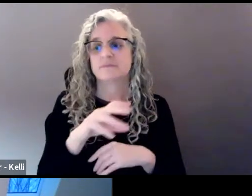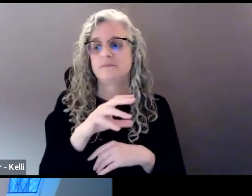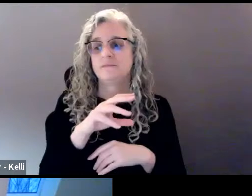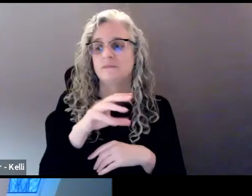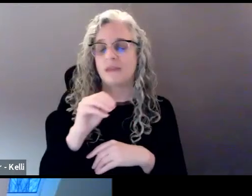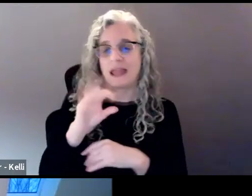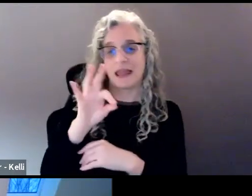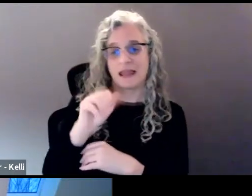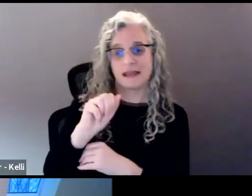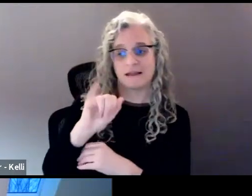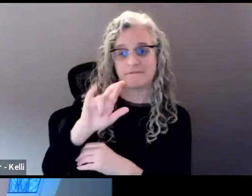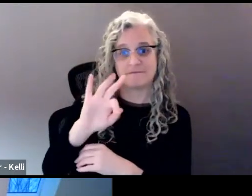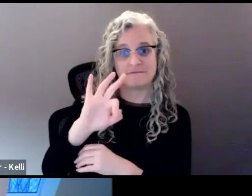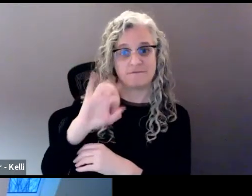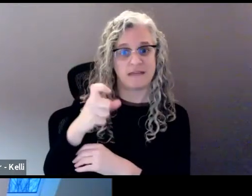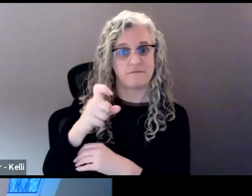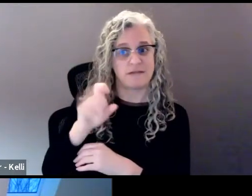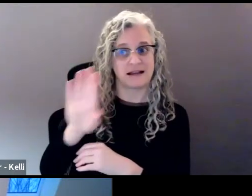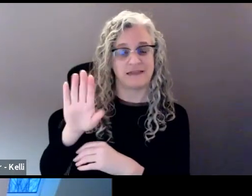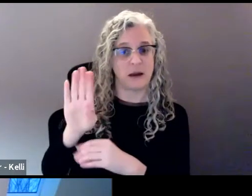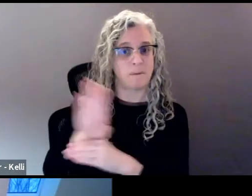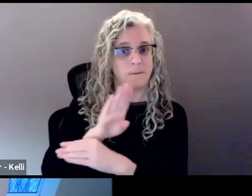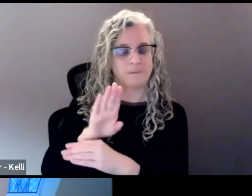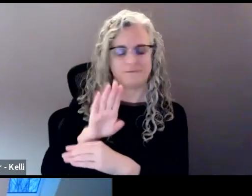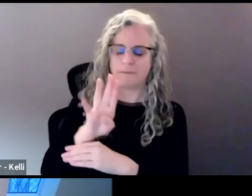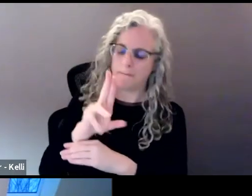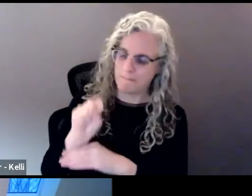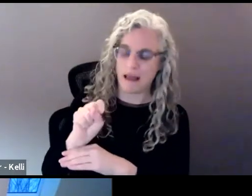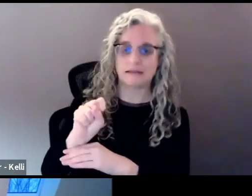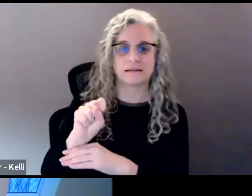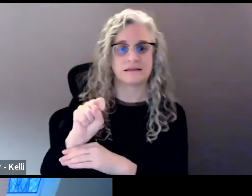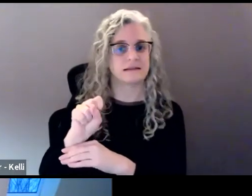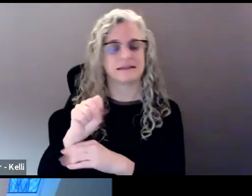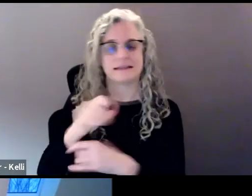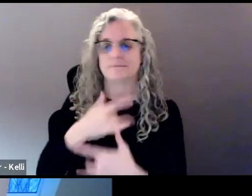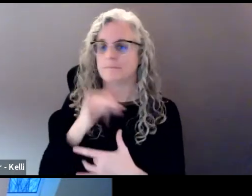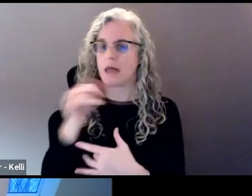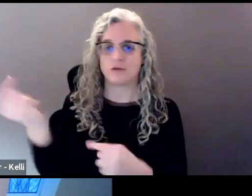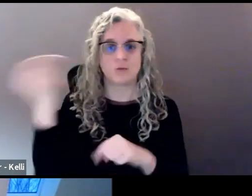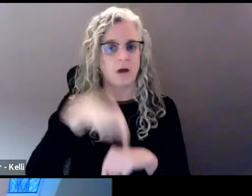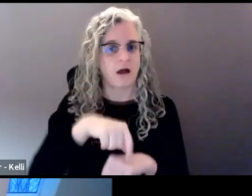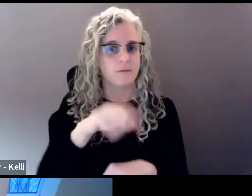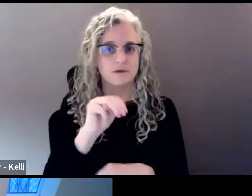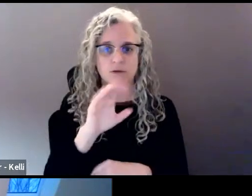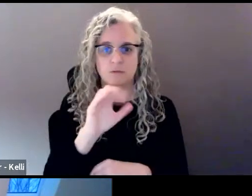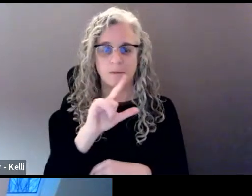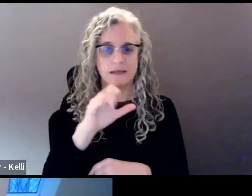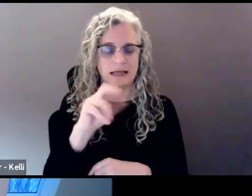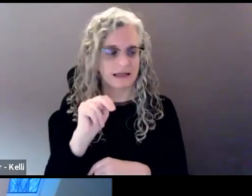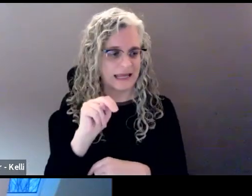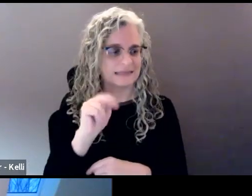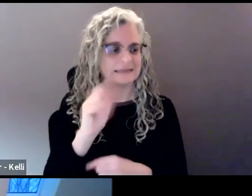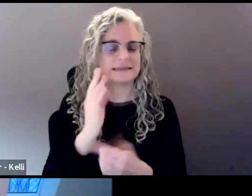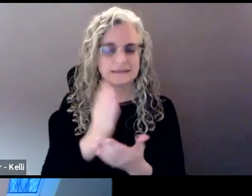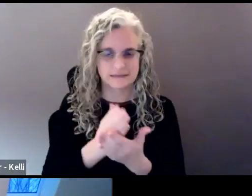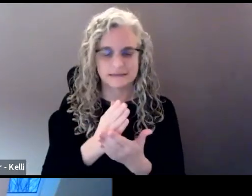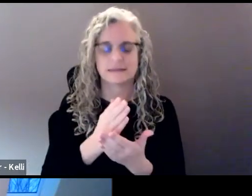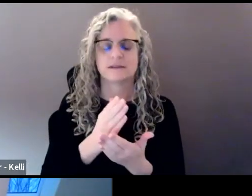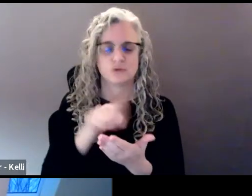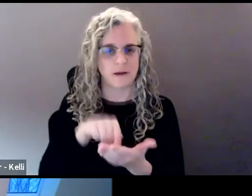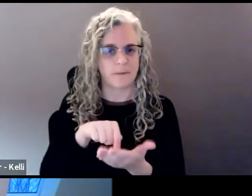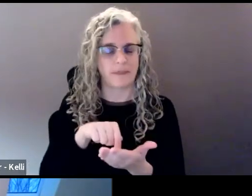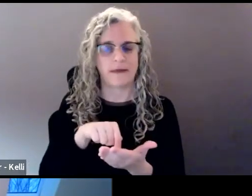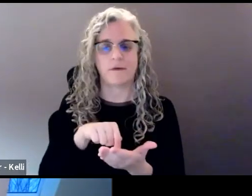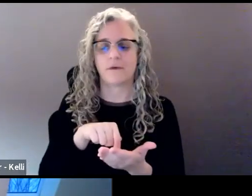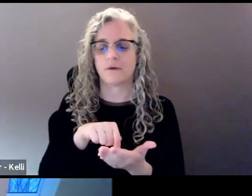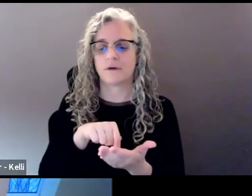Fairfax operated bus routes have stops at the McLean rail station that provide direct service to any place outside of